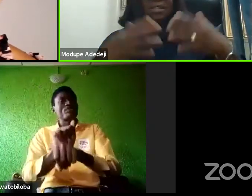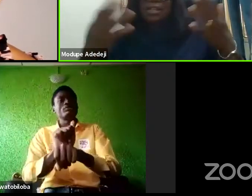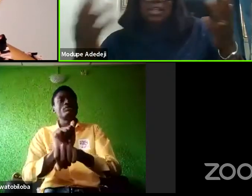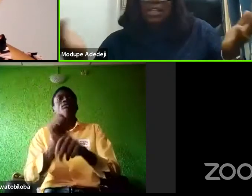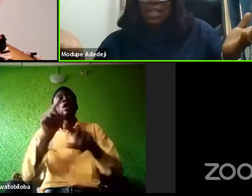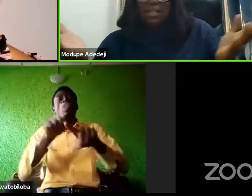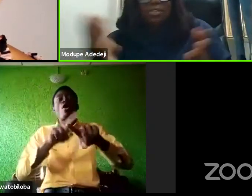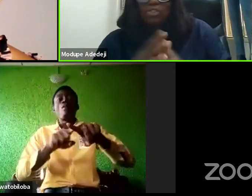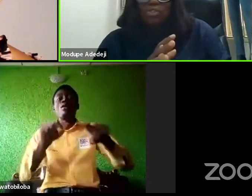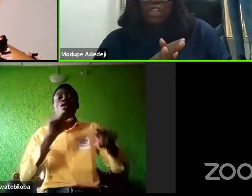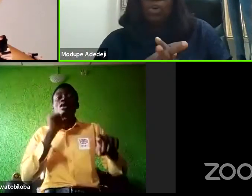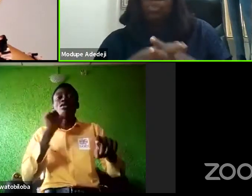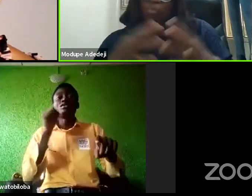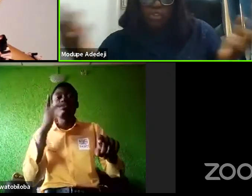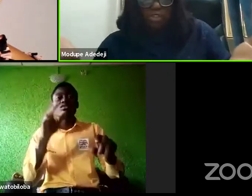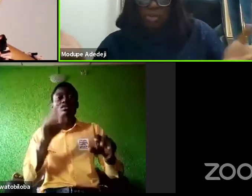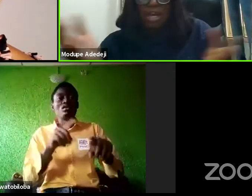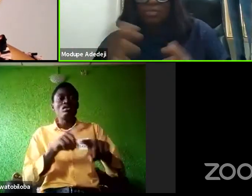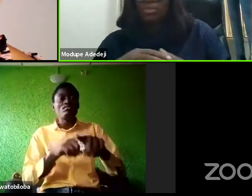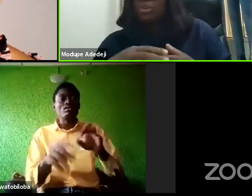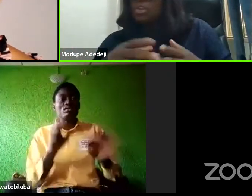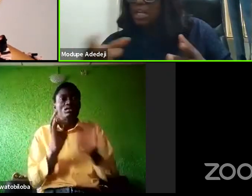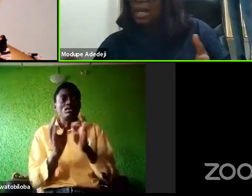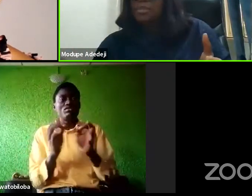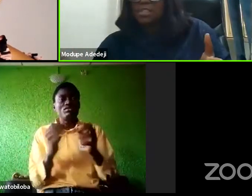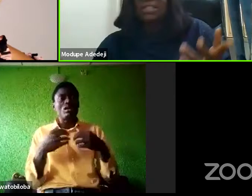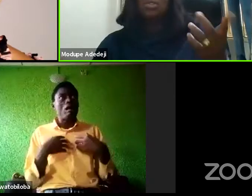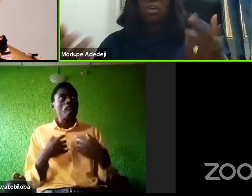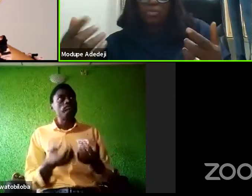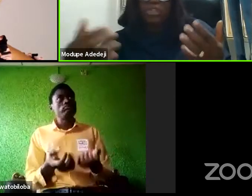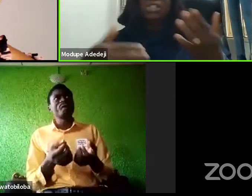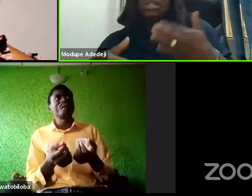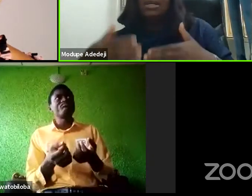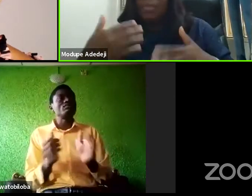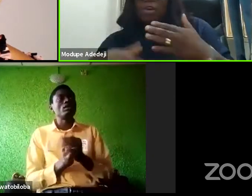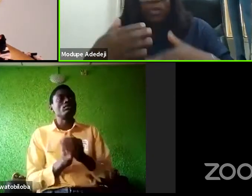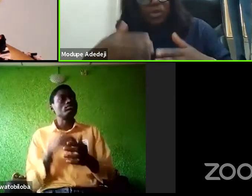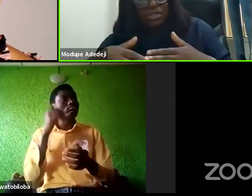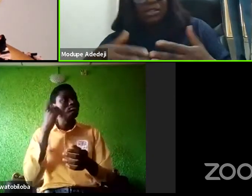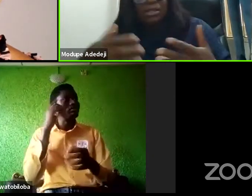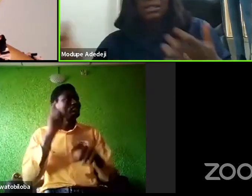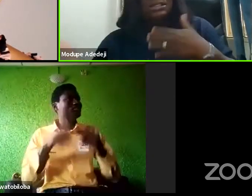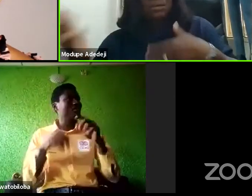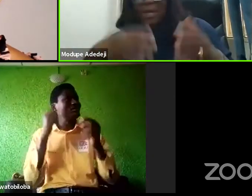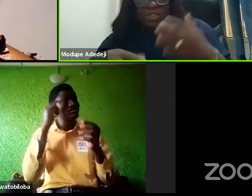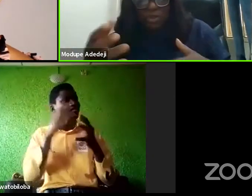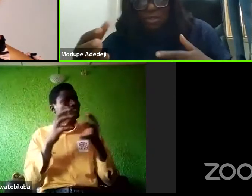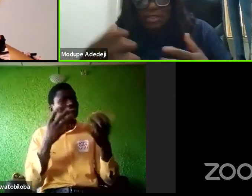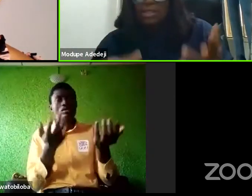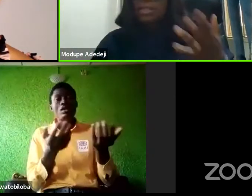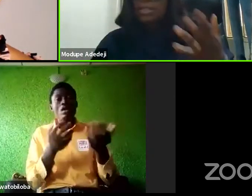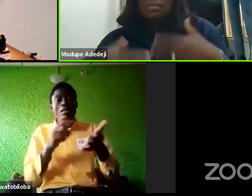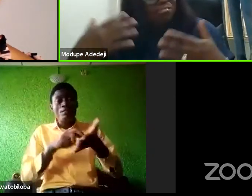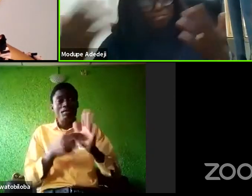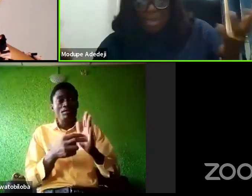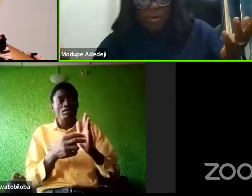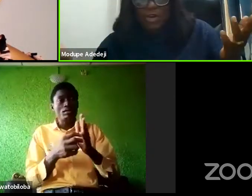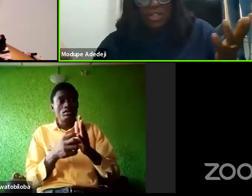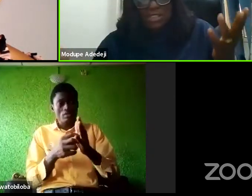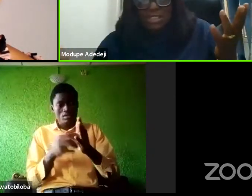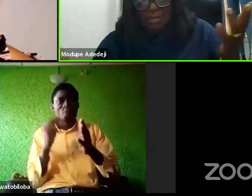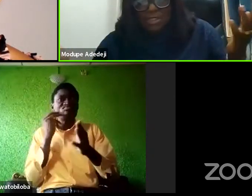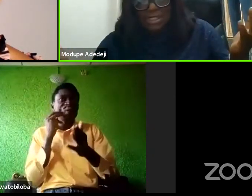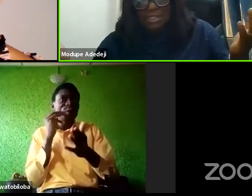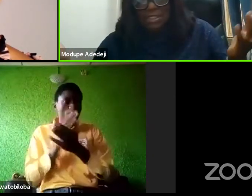lifestyle that you really don't do much, you don't have to, then that means that is all with menopause, depression,